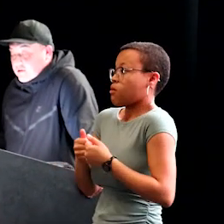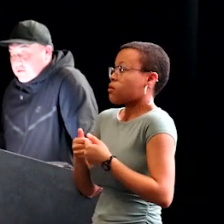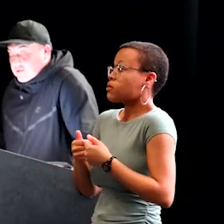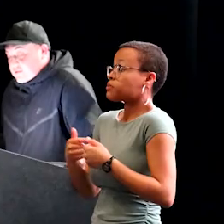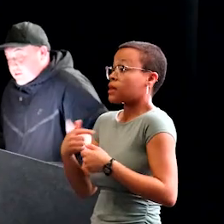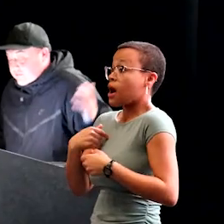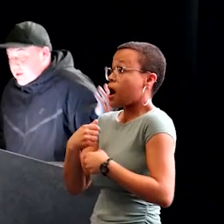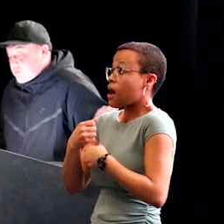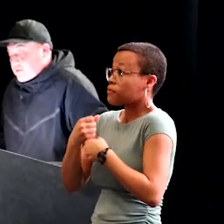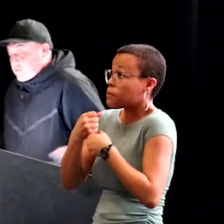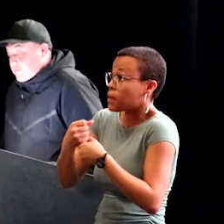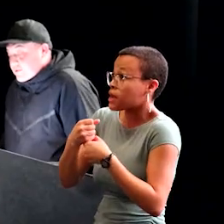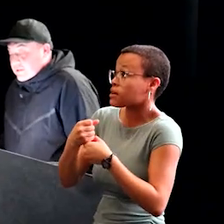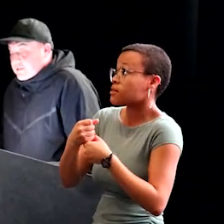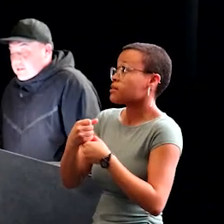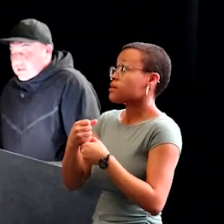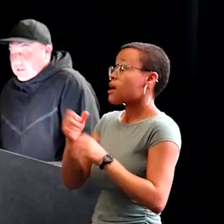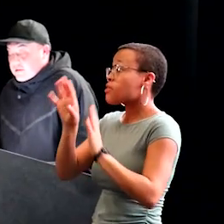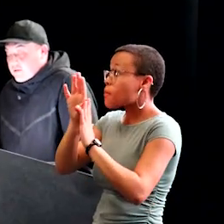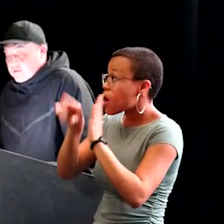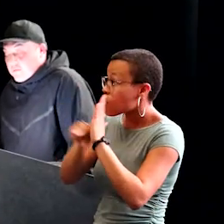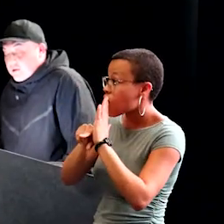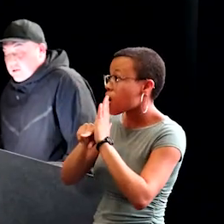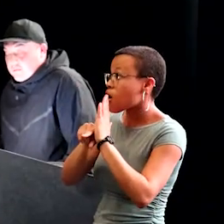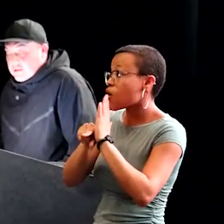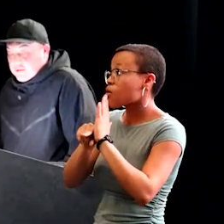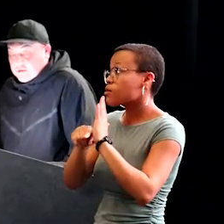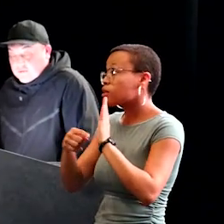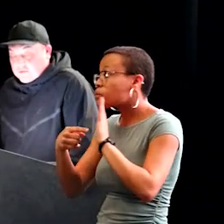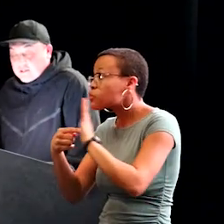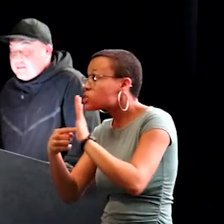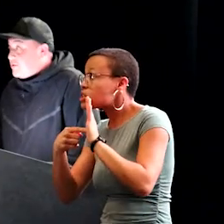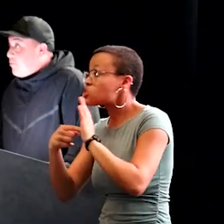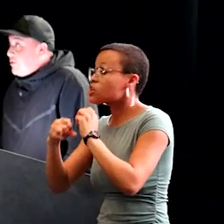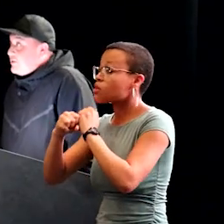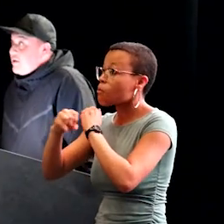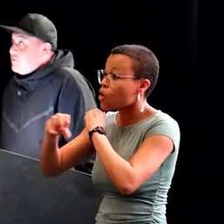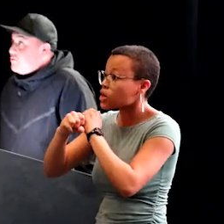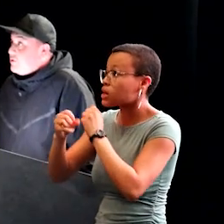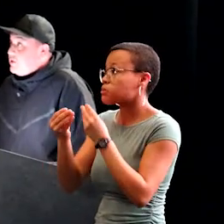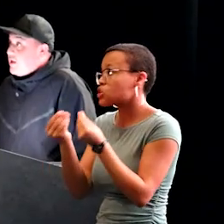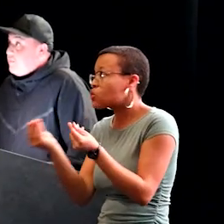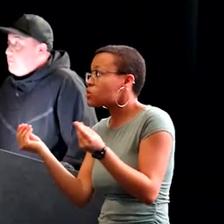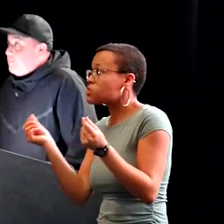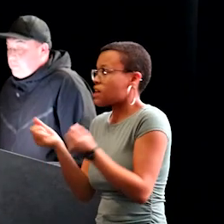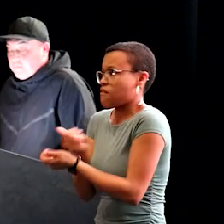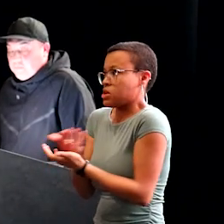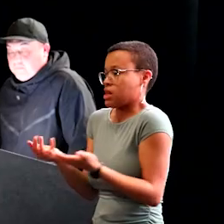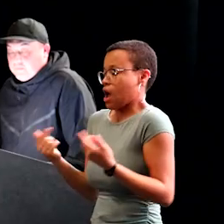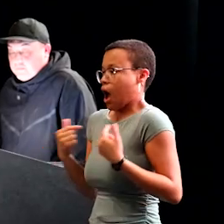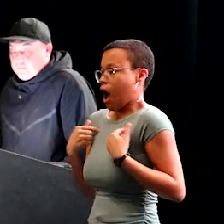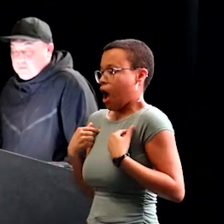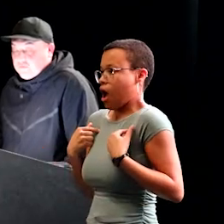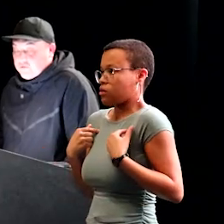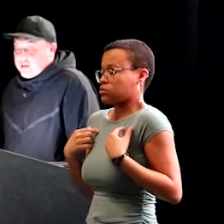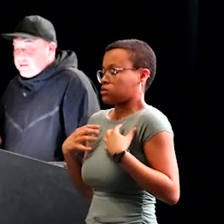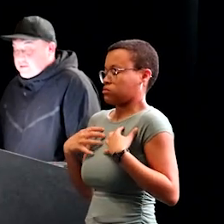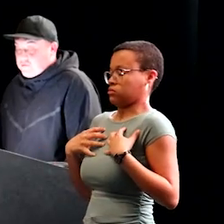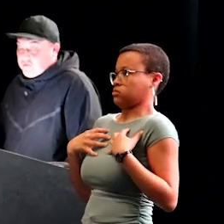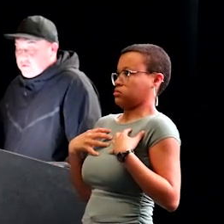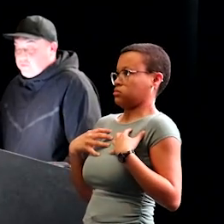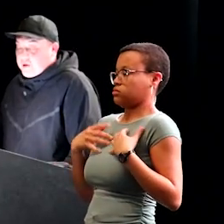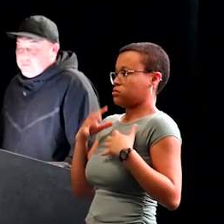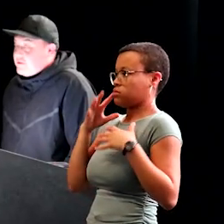backboard and all this stuff, how it was going to be presented and how the marketing materials. And at this point, I was really numb. Forget